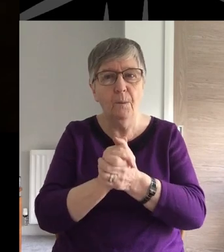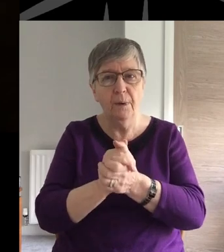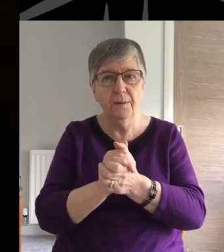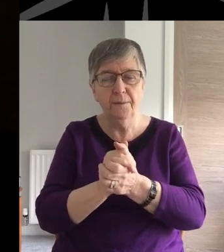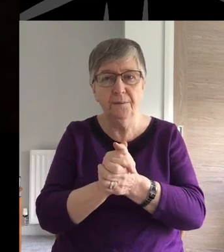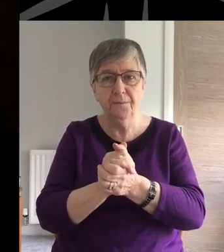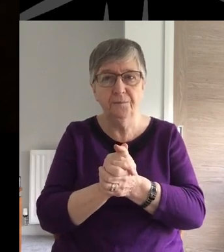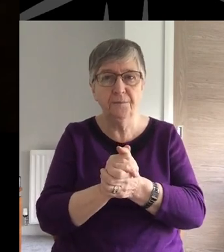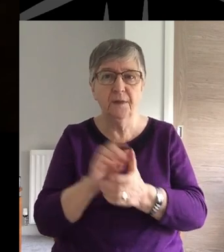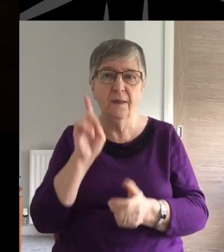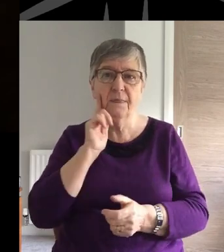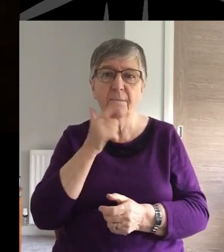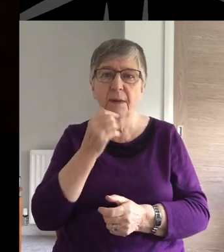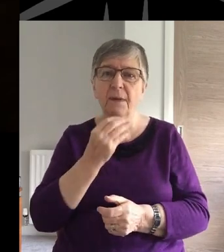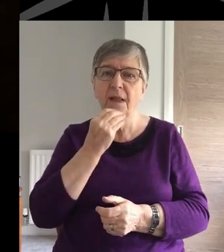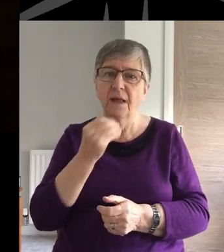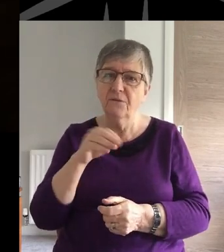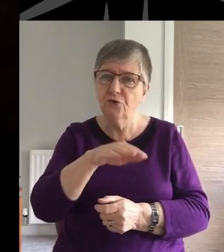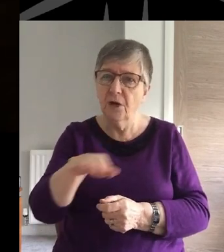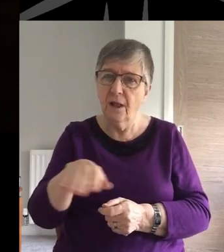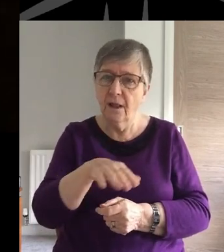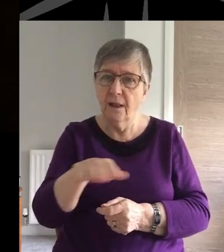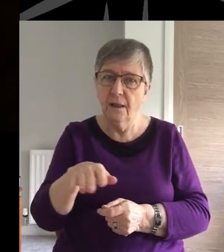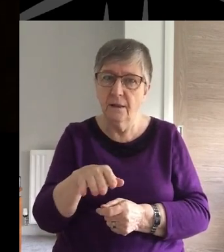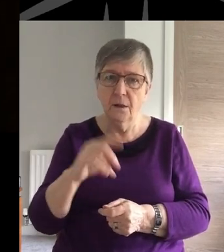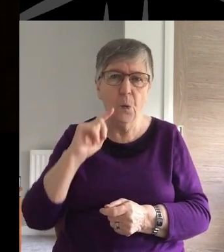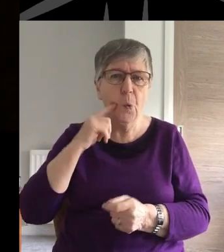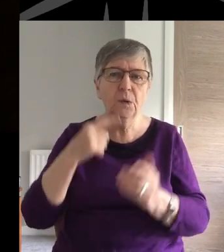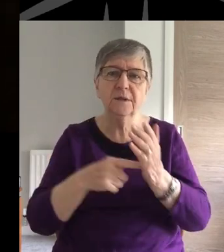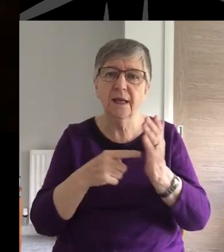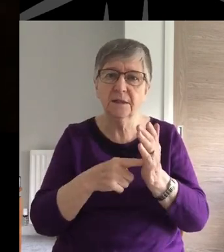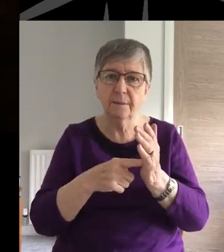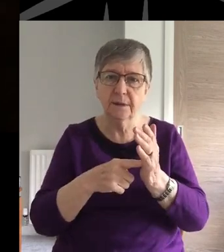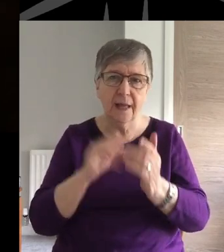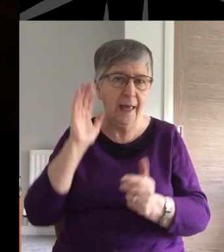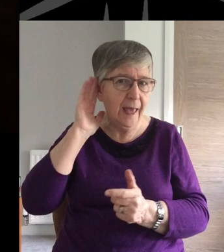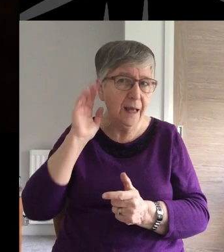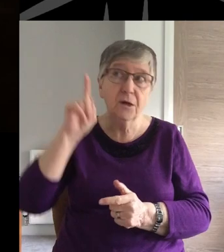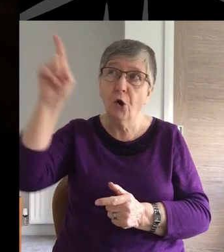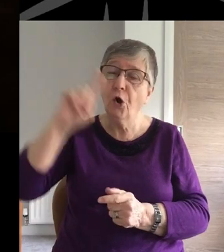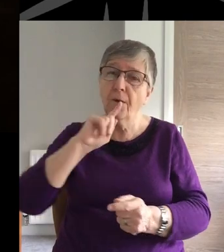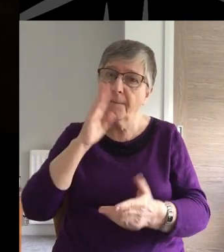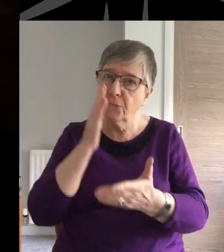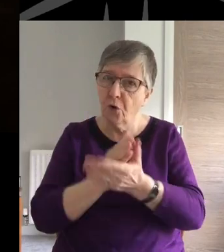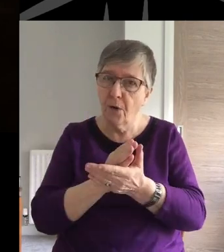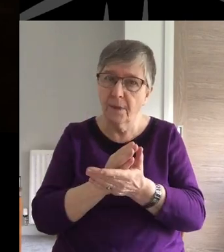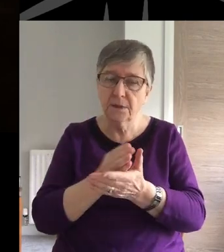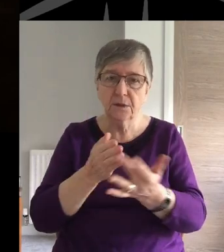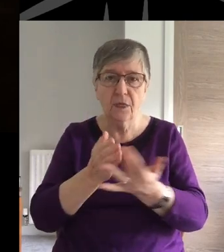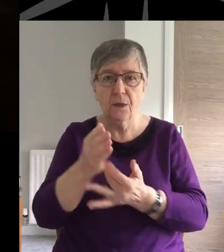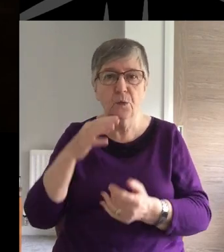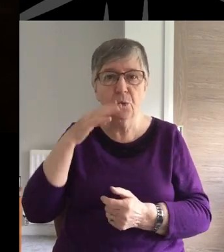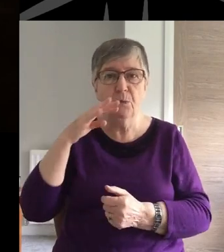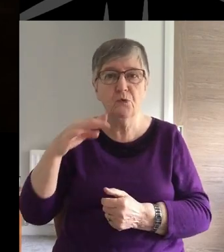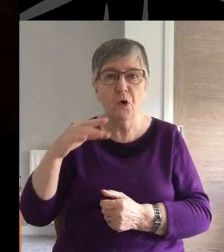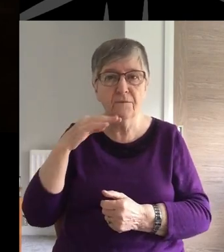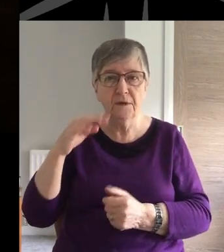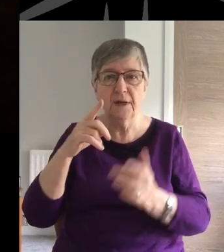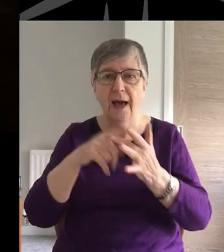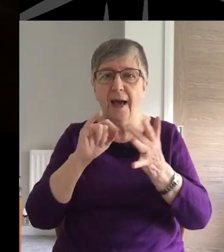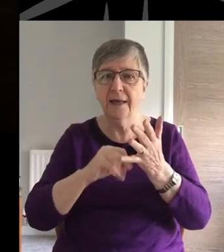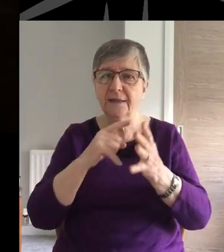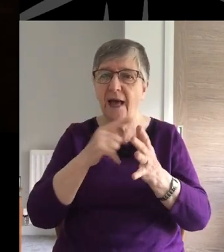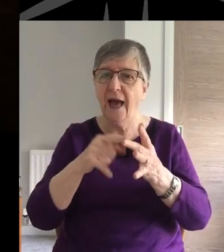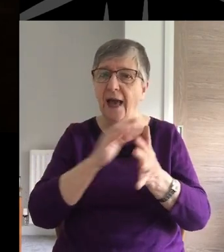The people of Israel in the Old Testament had heard God promises through the prophets. The prophet Isaiah